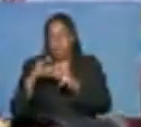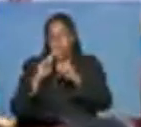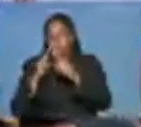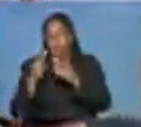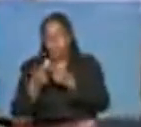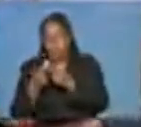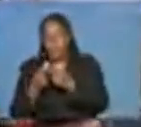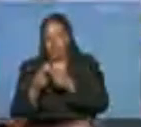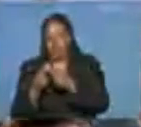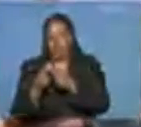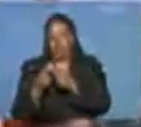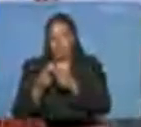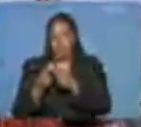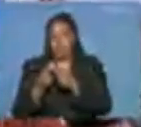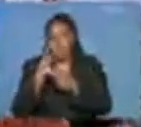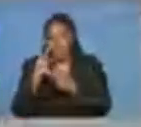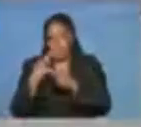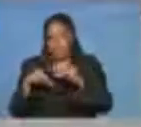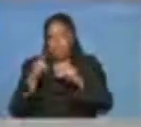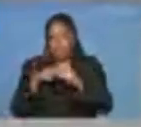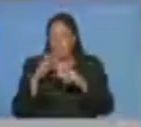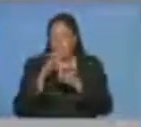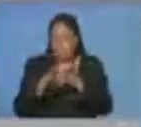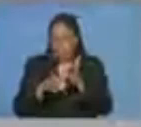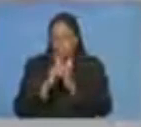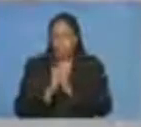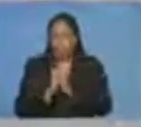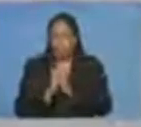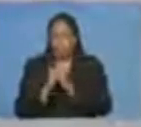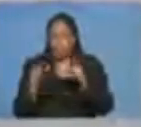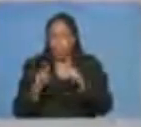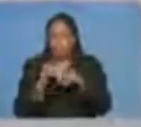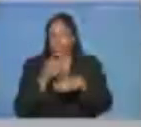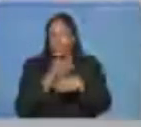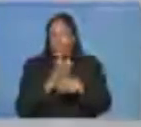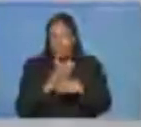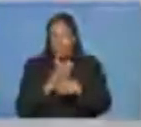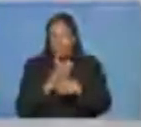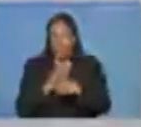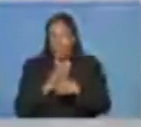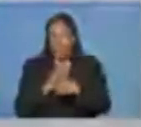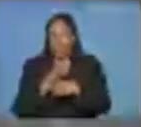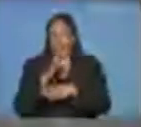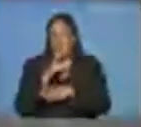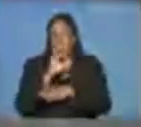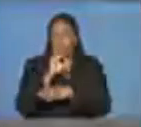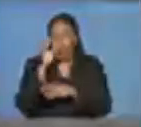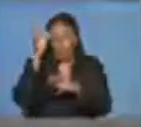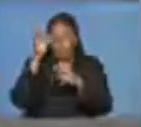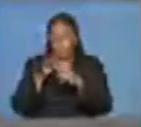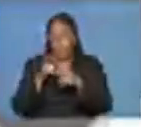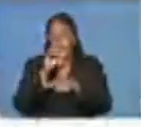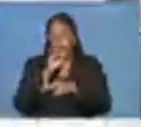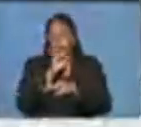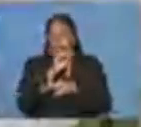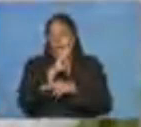to be peaking in terms of crime. Johnson sharing further details on the victimology of the Faith Avenue South homicide, with officers